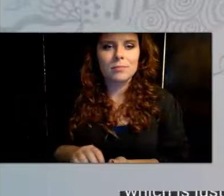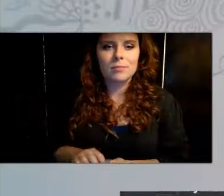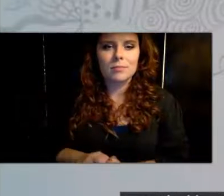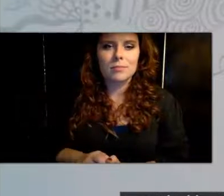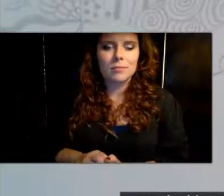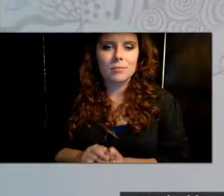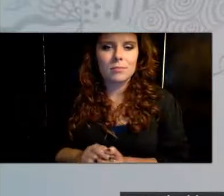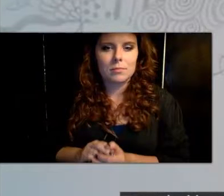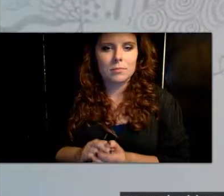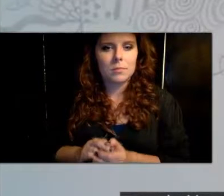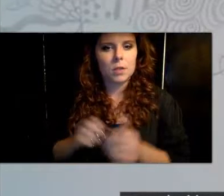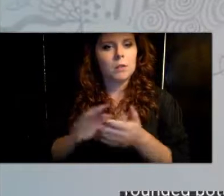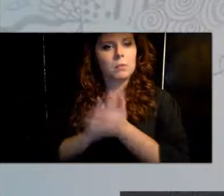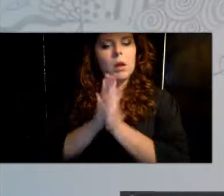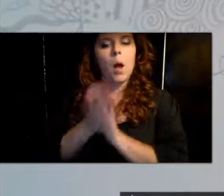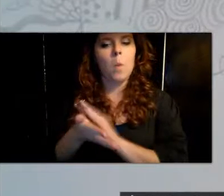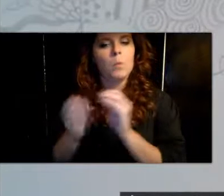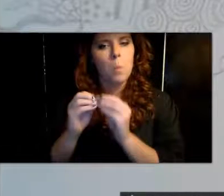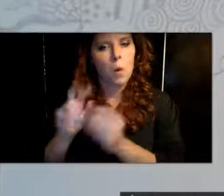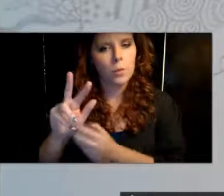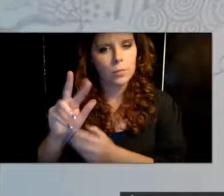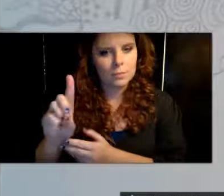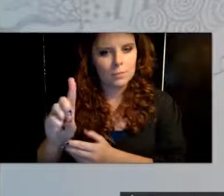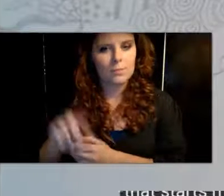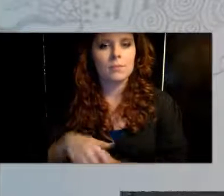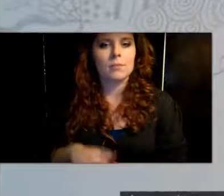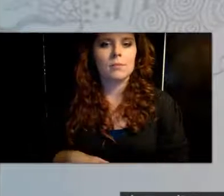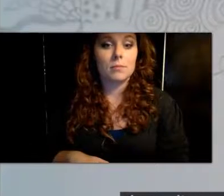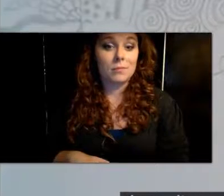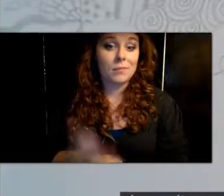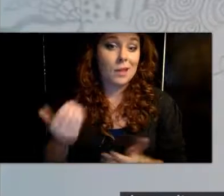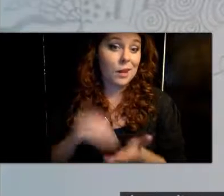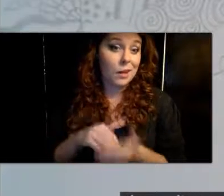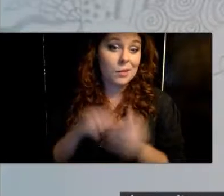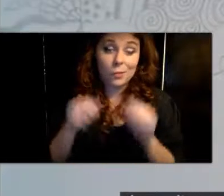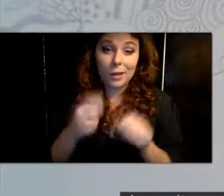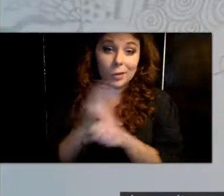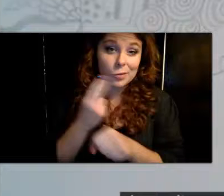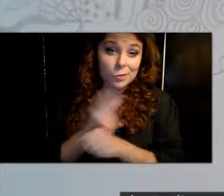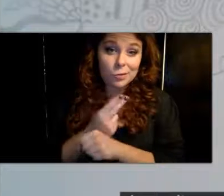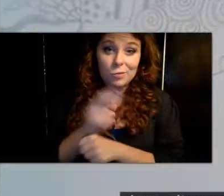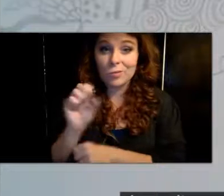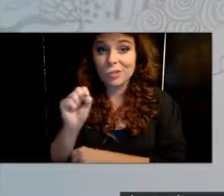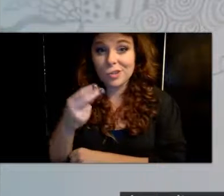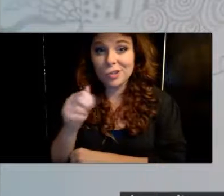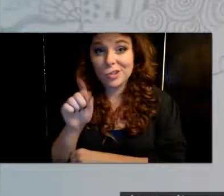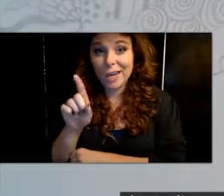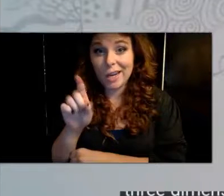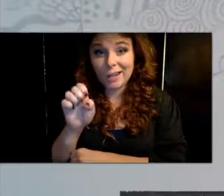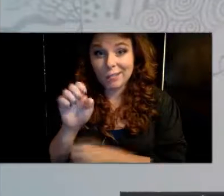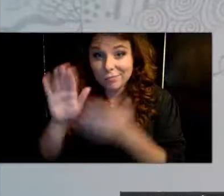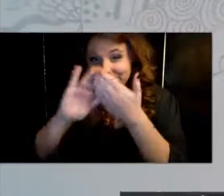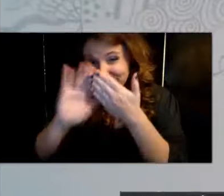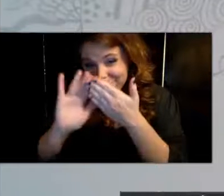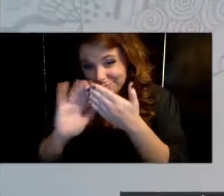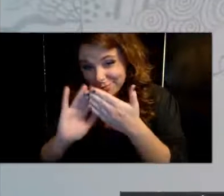bottom. That starts making that look more three-dimensional. And again, you can shade it if you would like